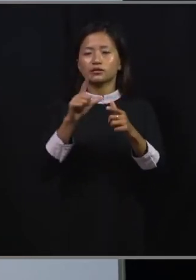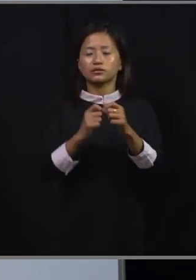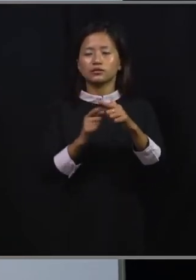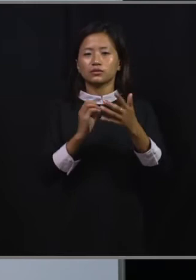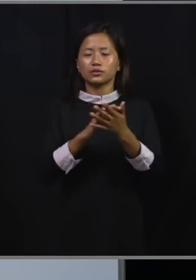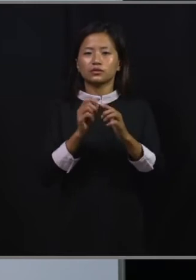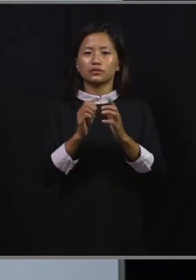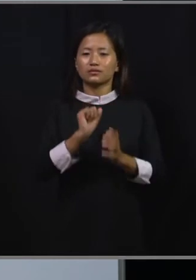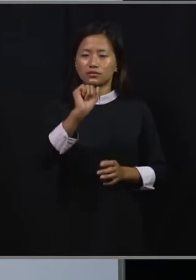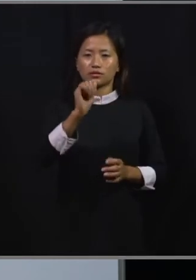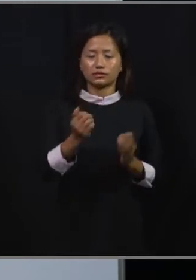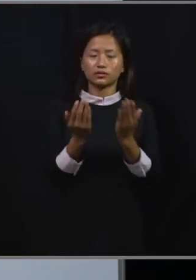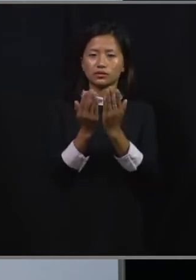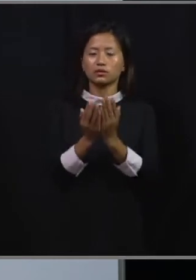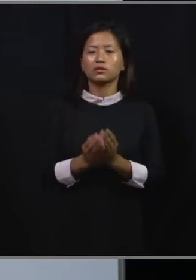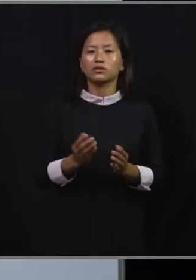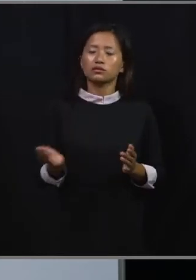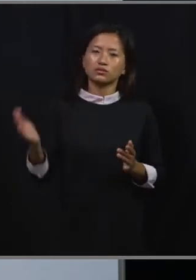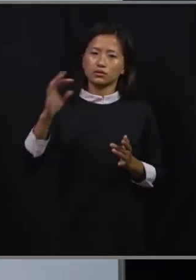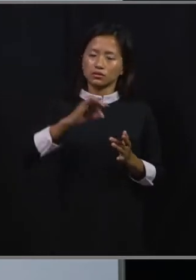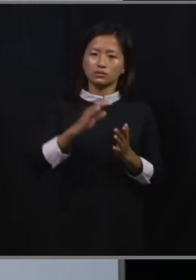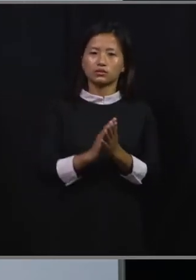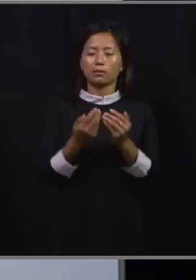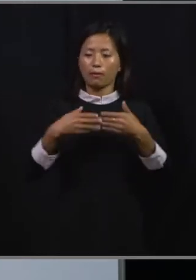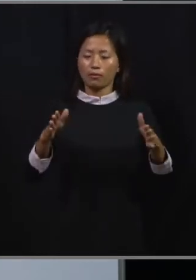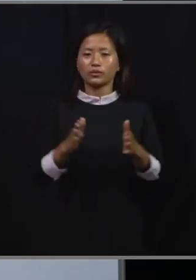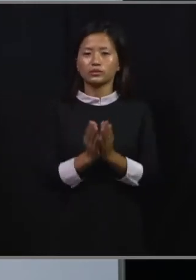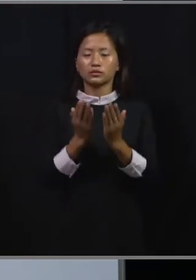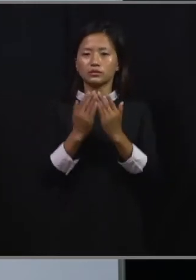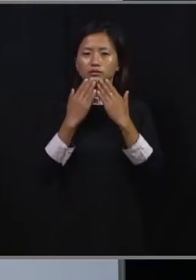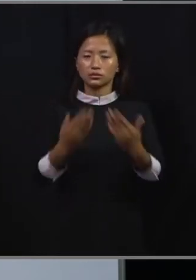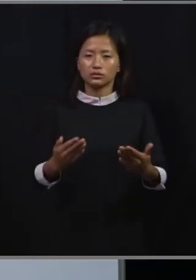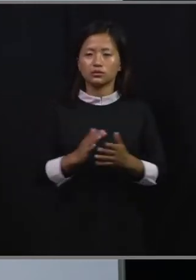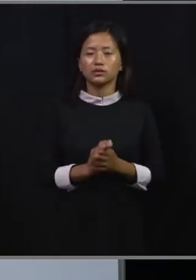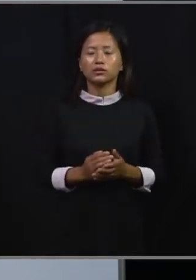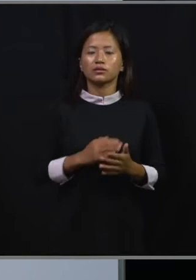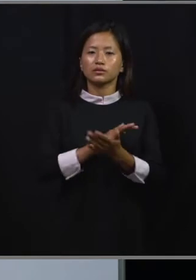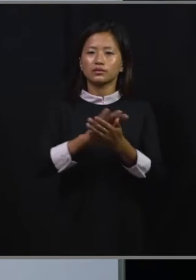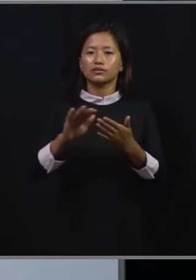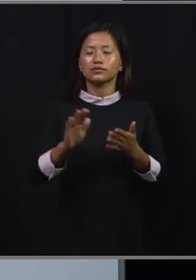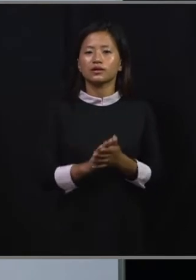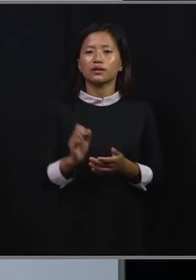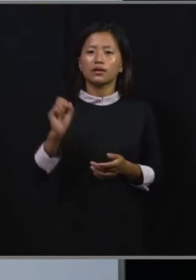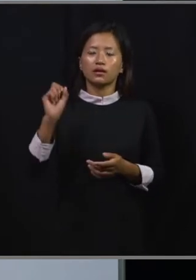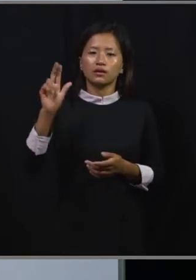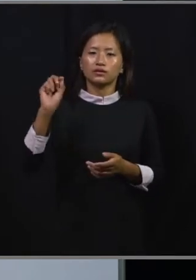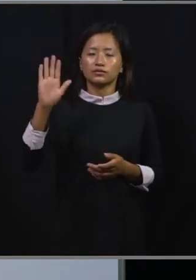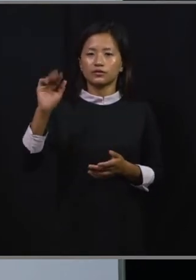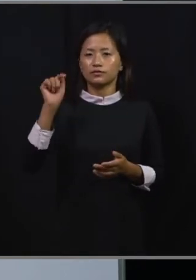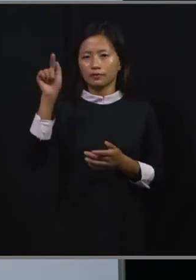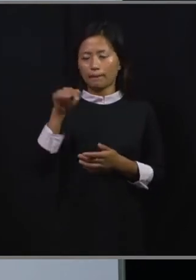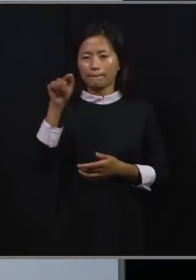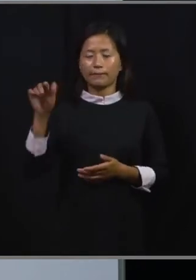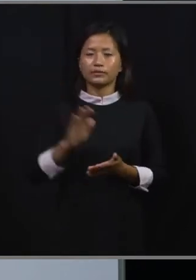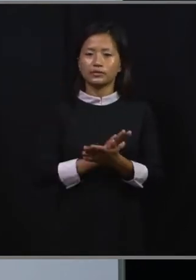self study, or when your school reopen, you can learn it, right? So this is how almost roughly 85% I have finished that